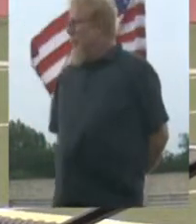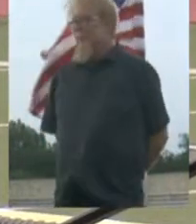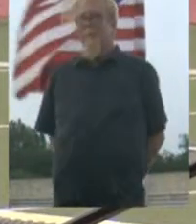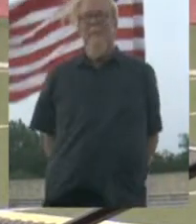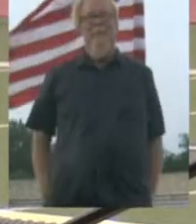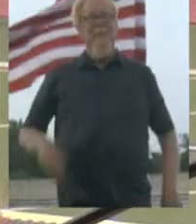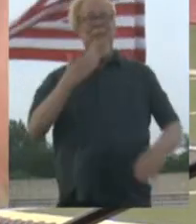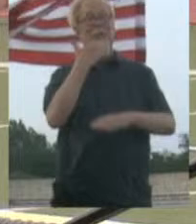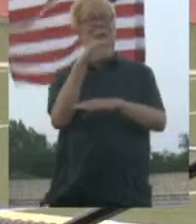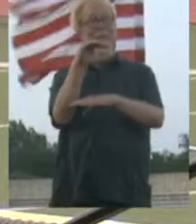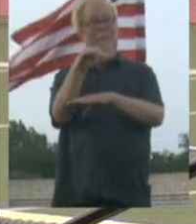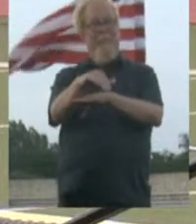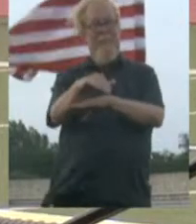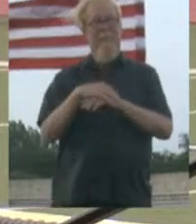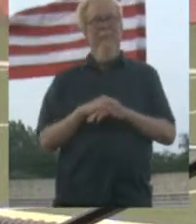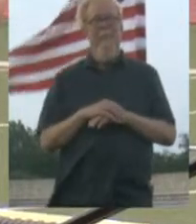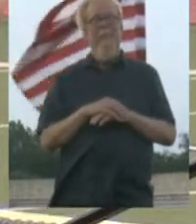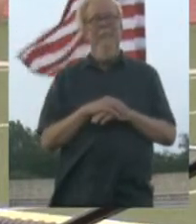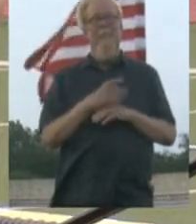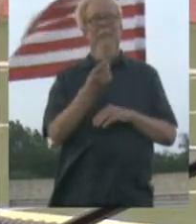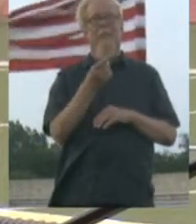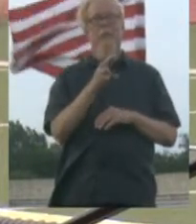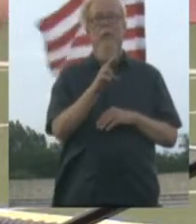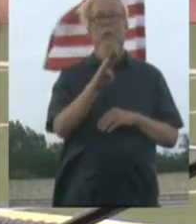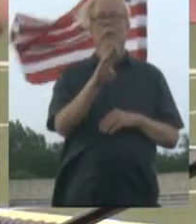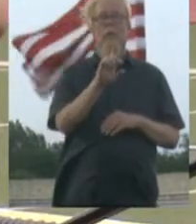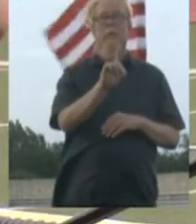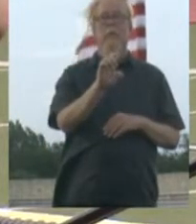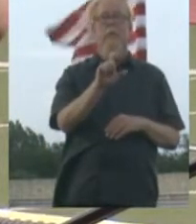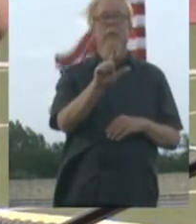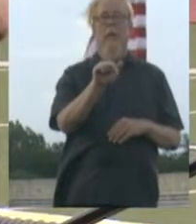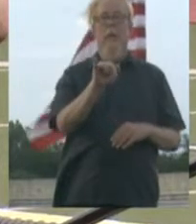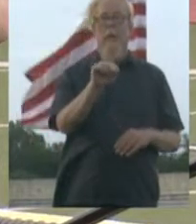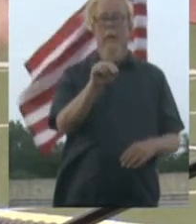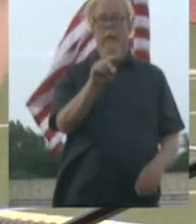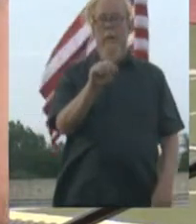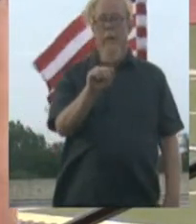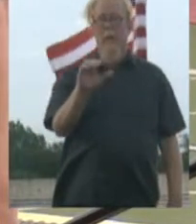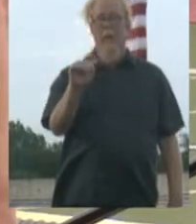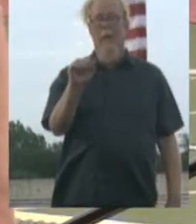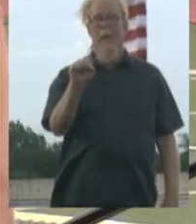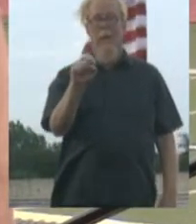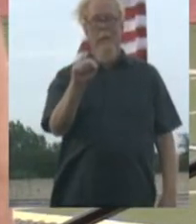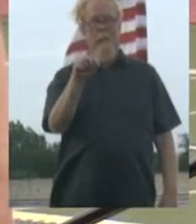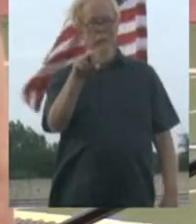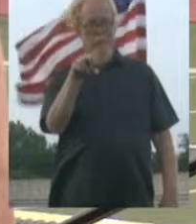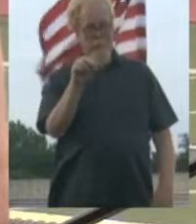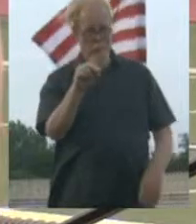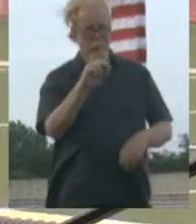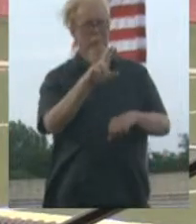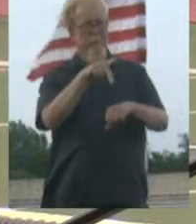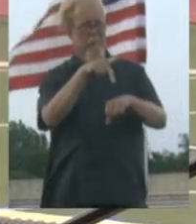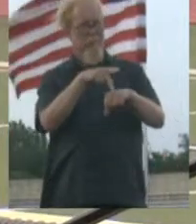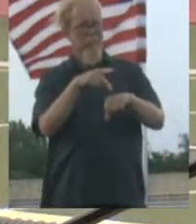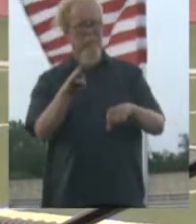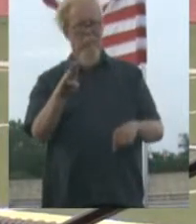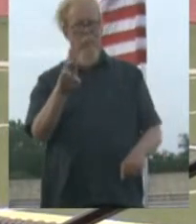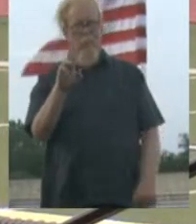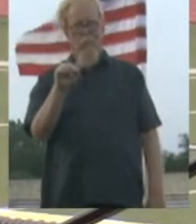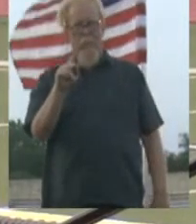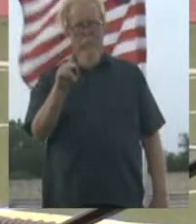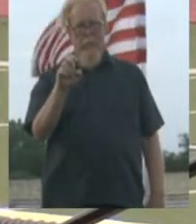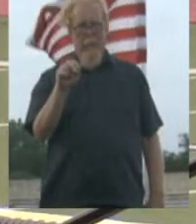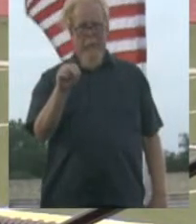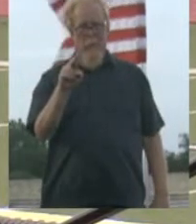Good evening. My name is Dr. Delinda Castro, principal of Brackenridge High School. On behalf of the faculty